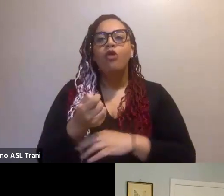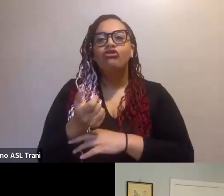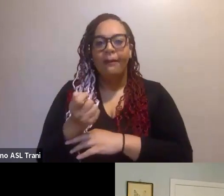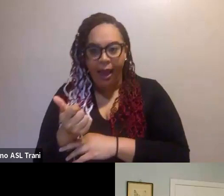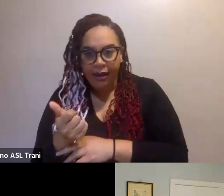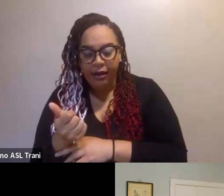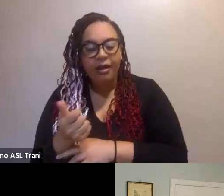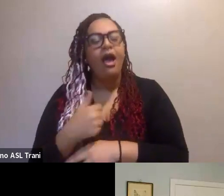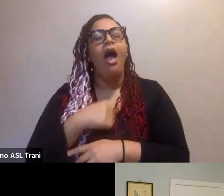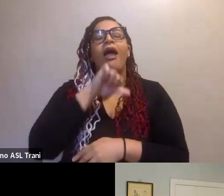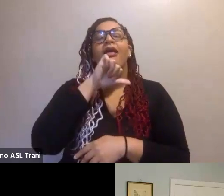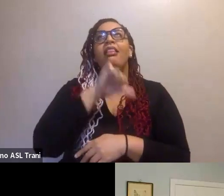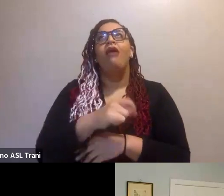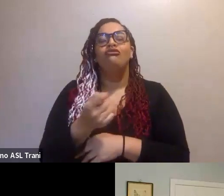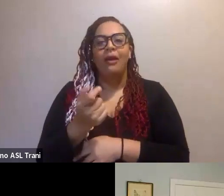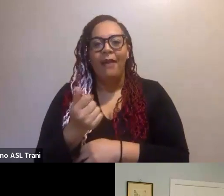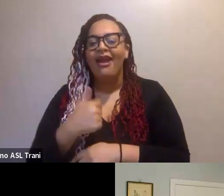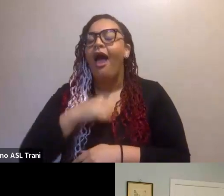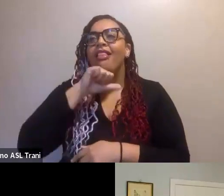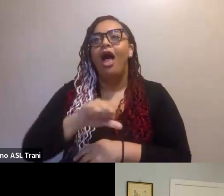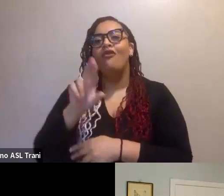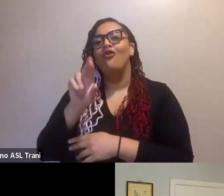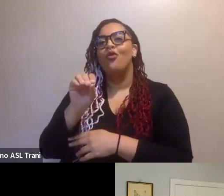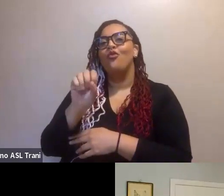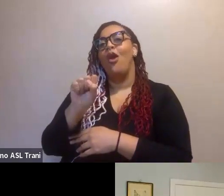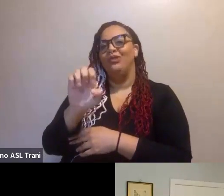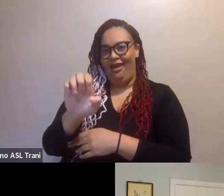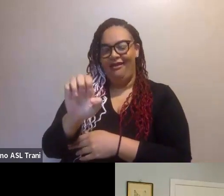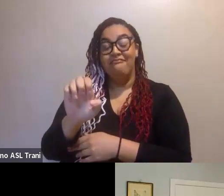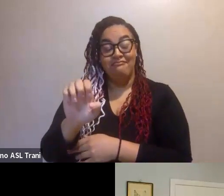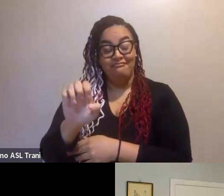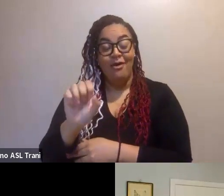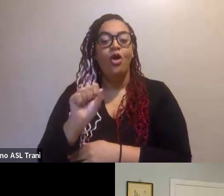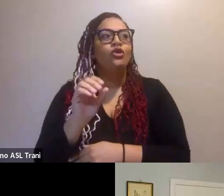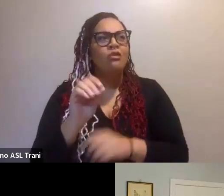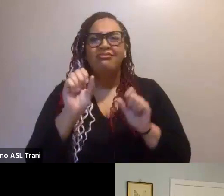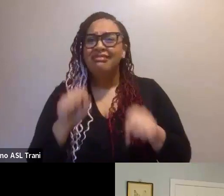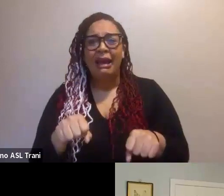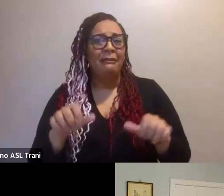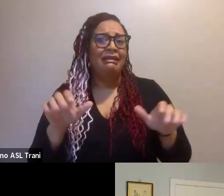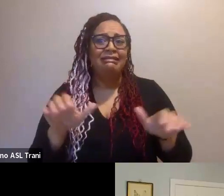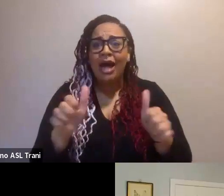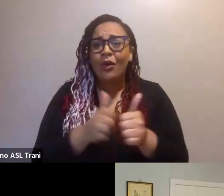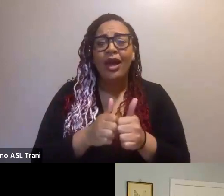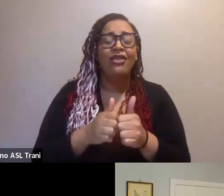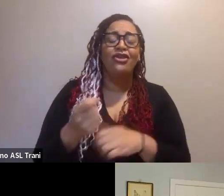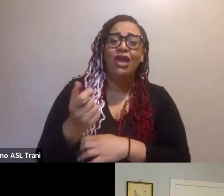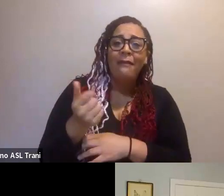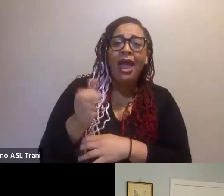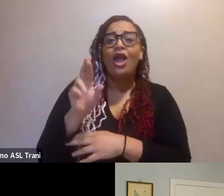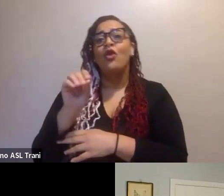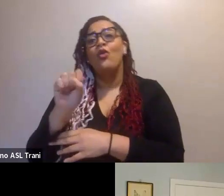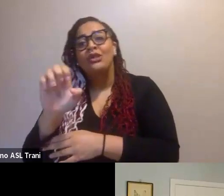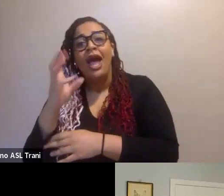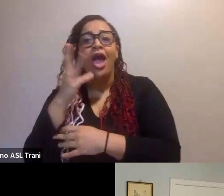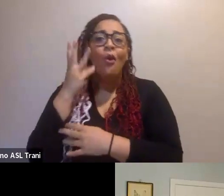like champagne. I love champagne. I love rosé. So this could actually be done with champagne, rosé, wine,